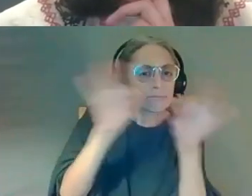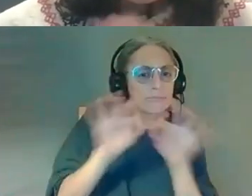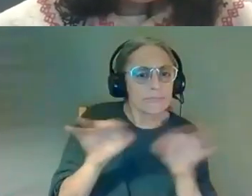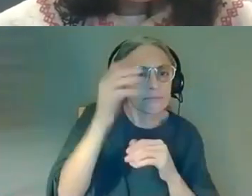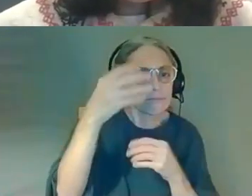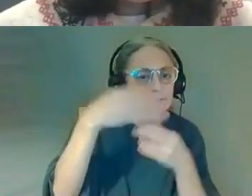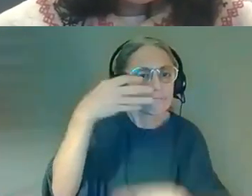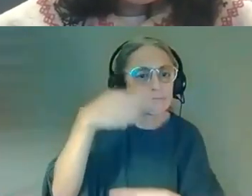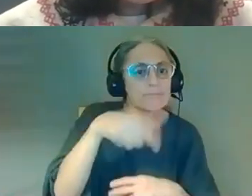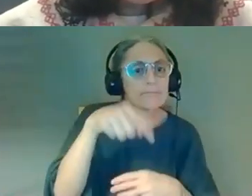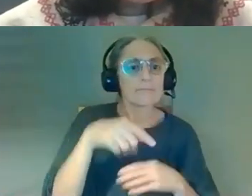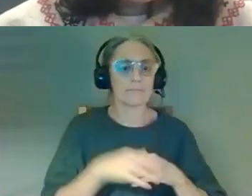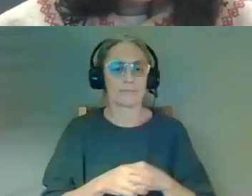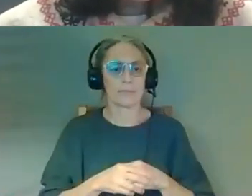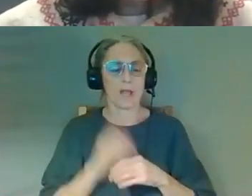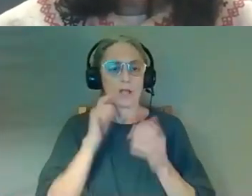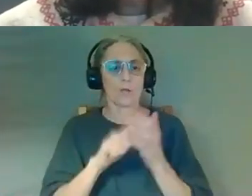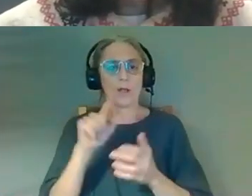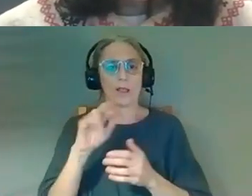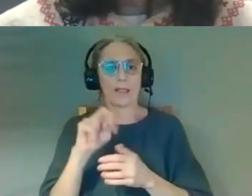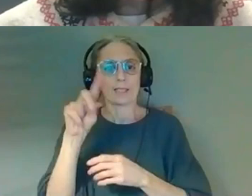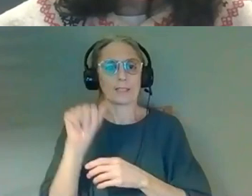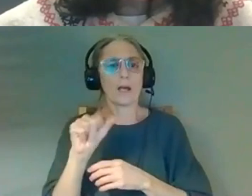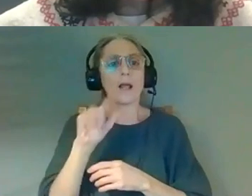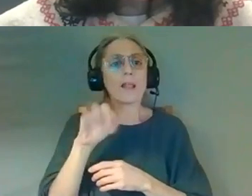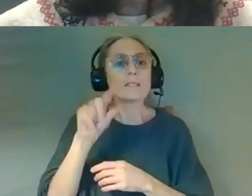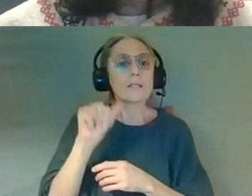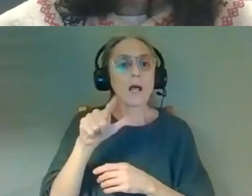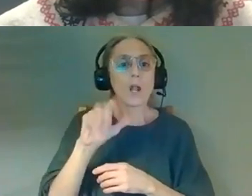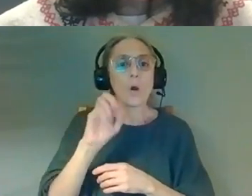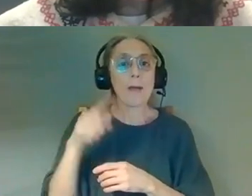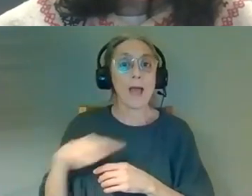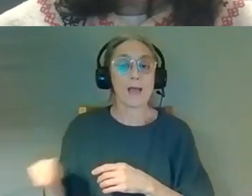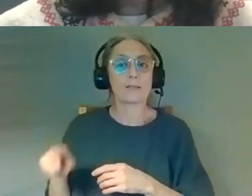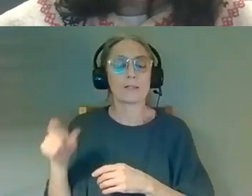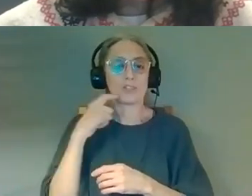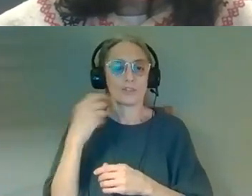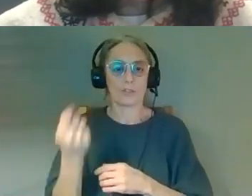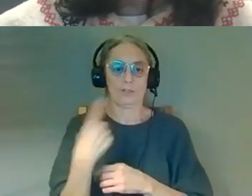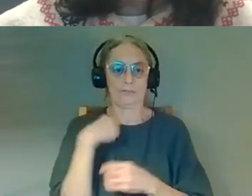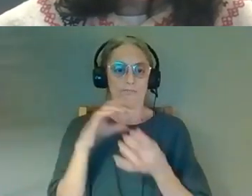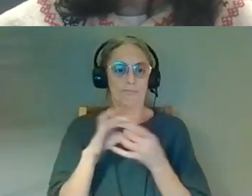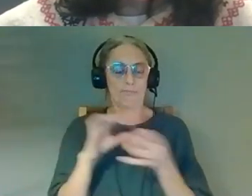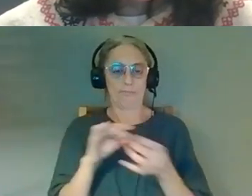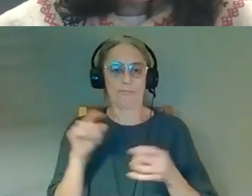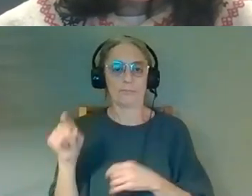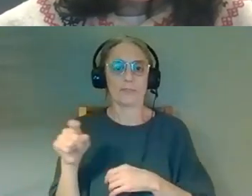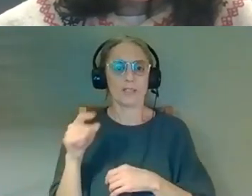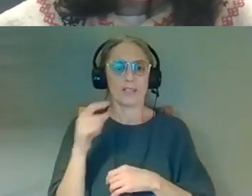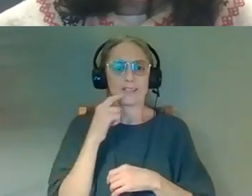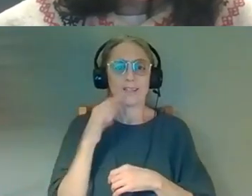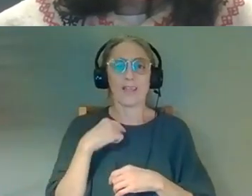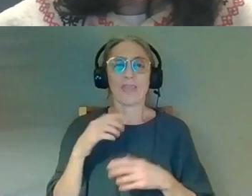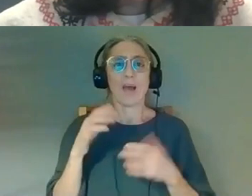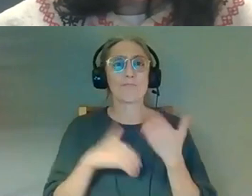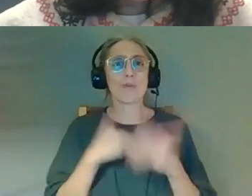let's see, Linda Lopez was saying that we have fragmented decision-making process.